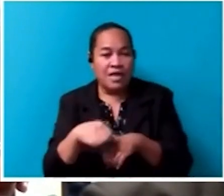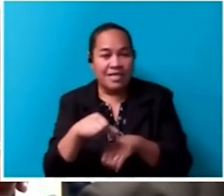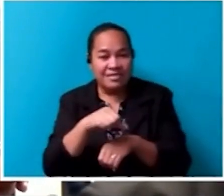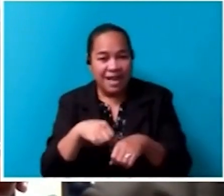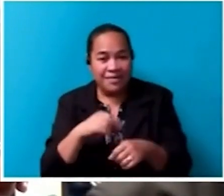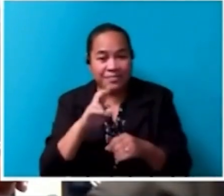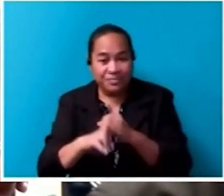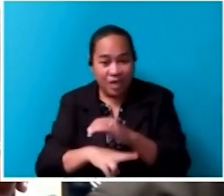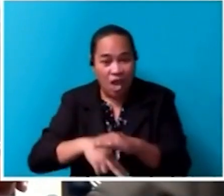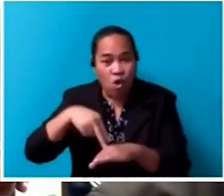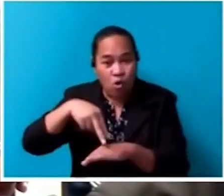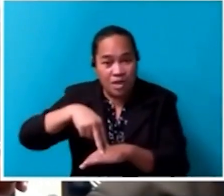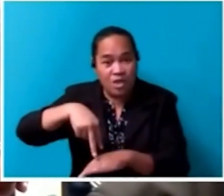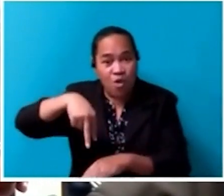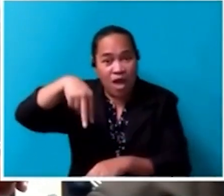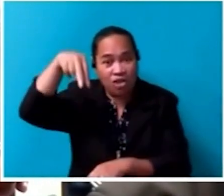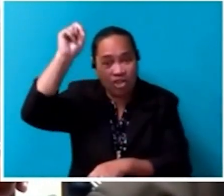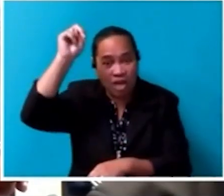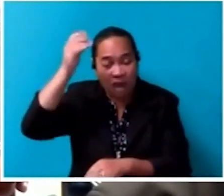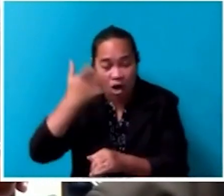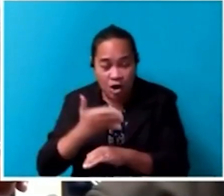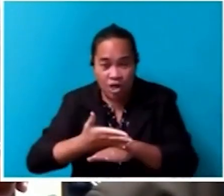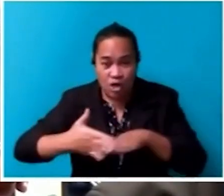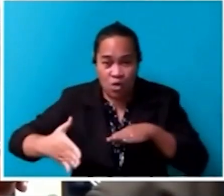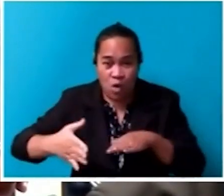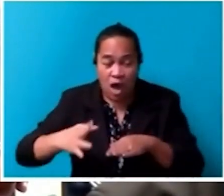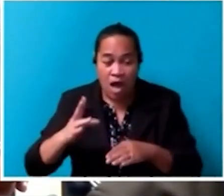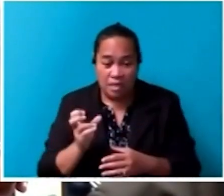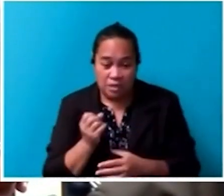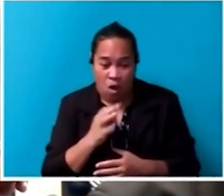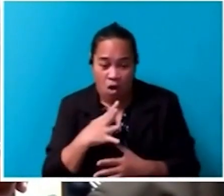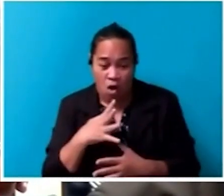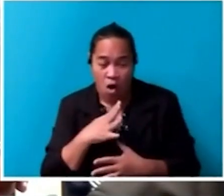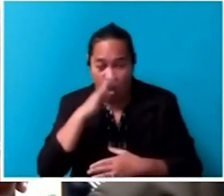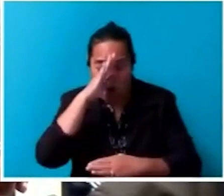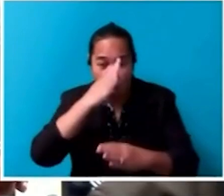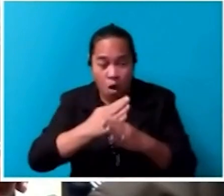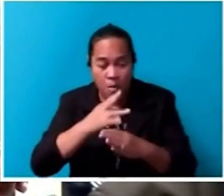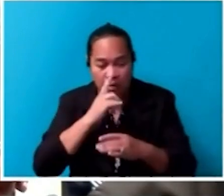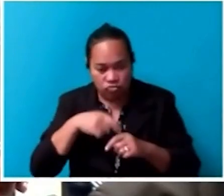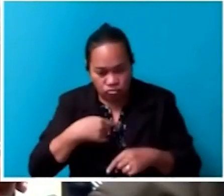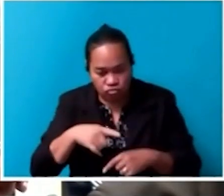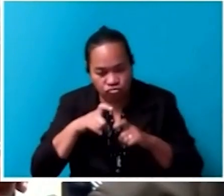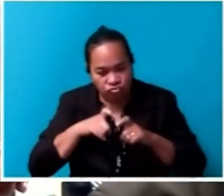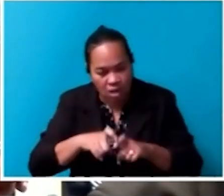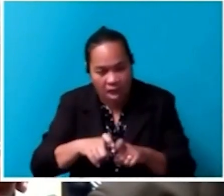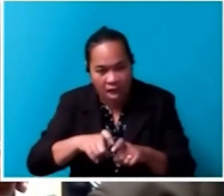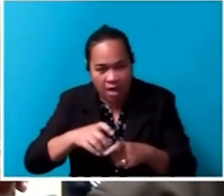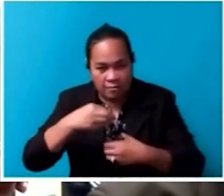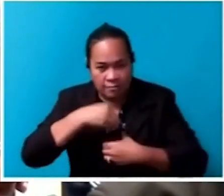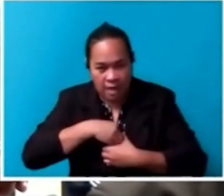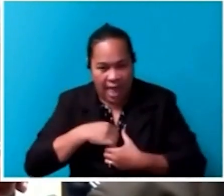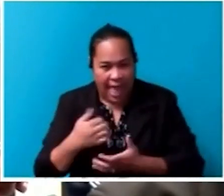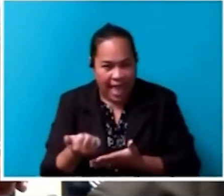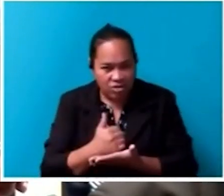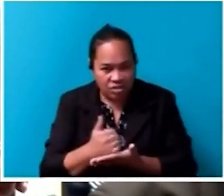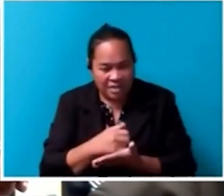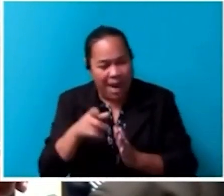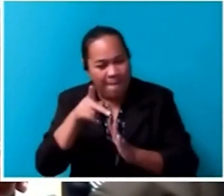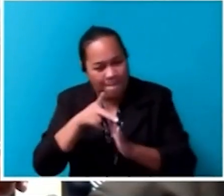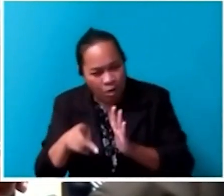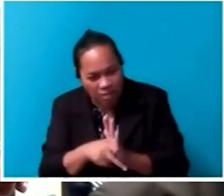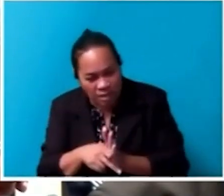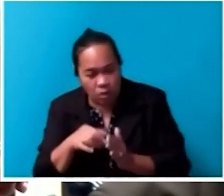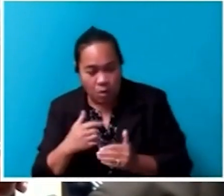resurrection, renewal, and restored hope remain alive in our actions, policies, and hearts as we